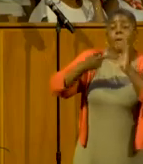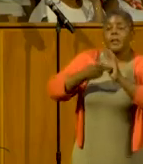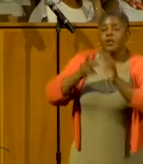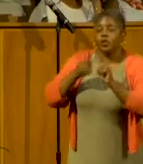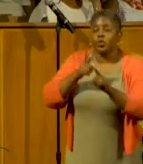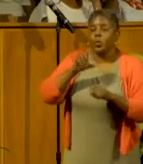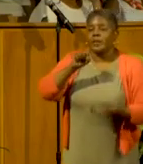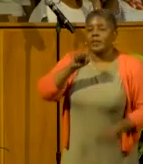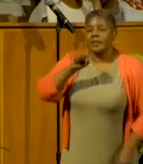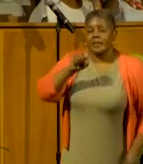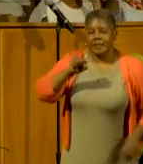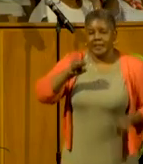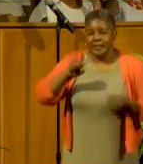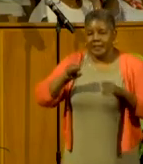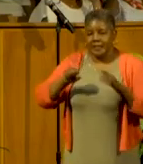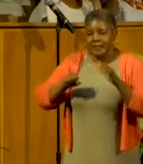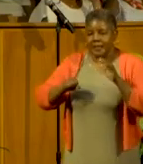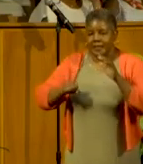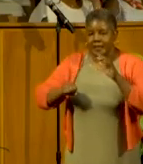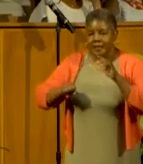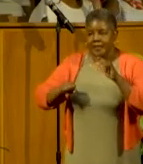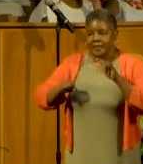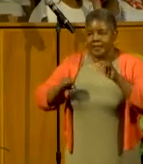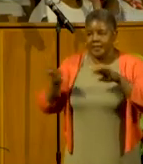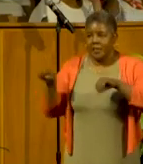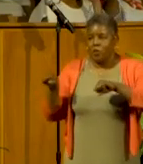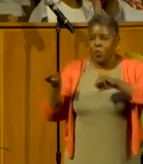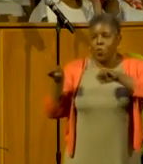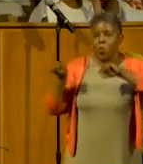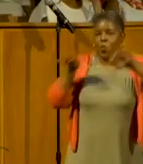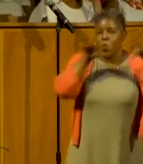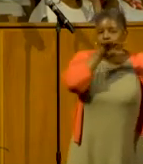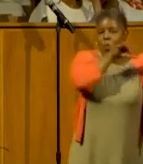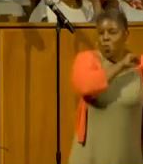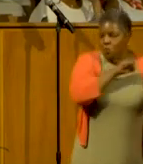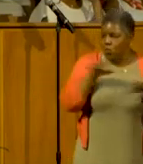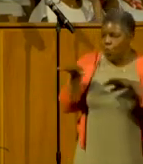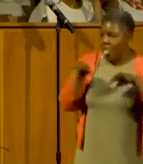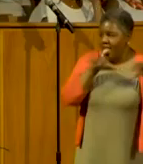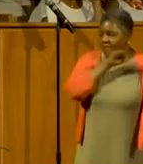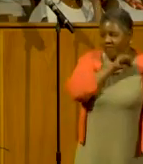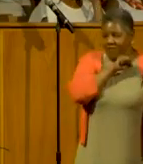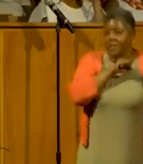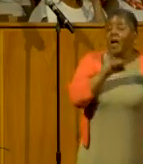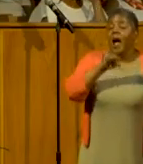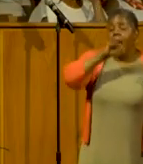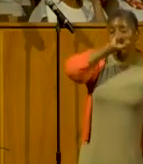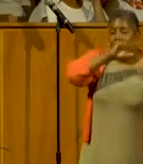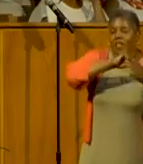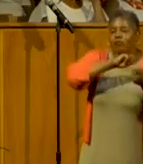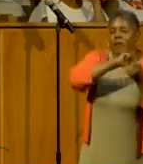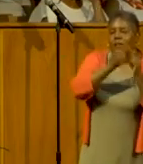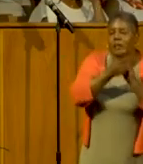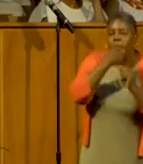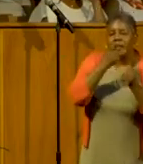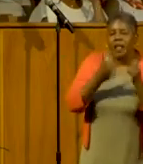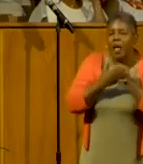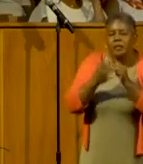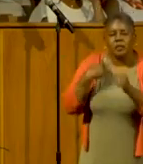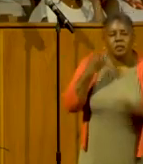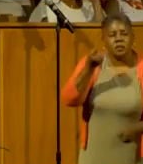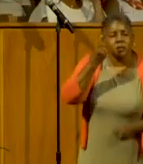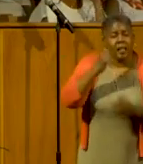off, to cast and go away from. And I love that translation because it helps us